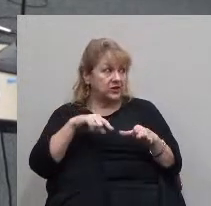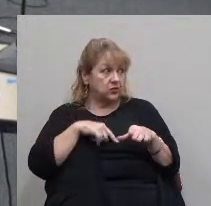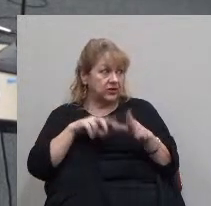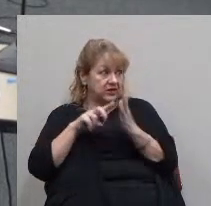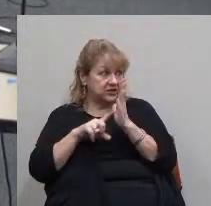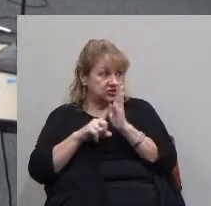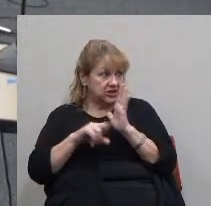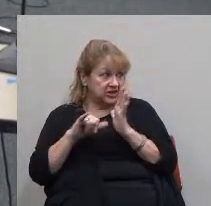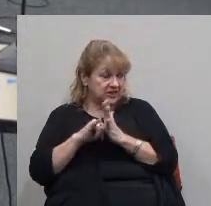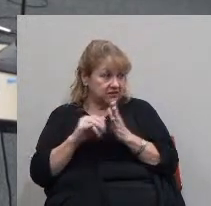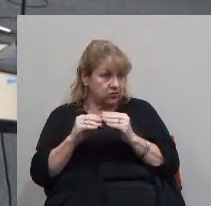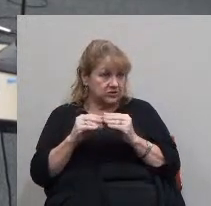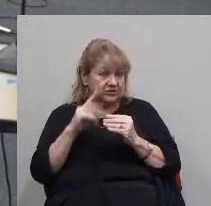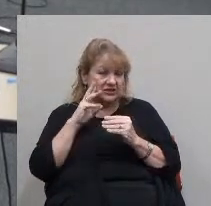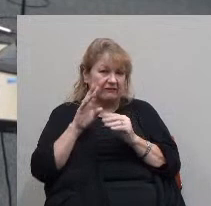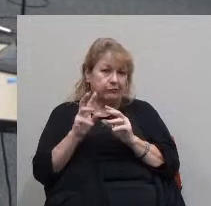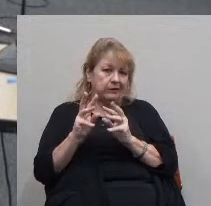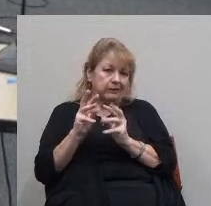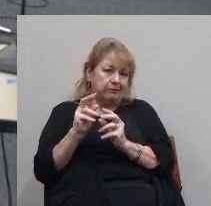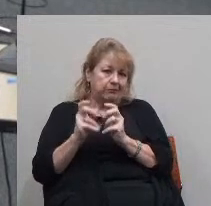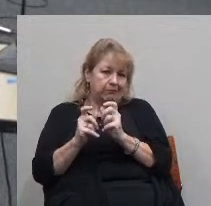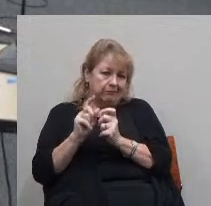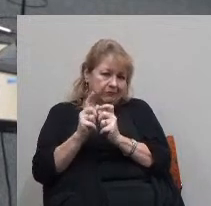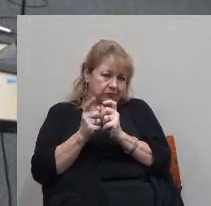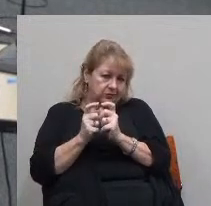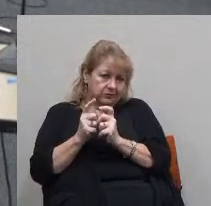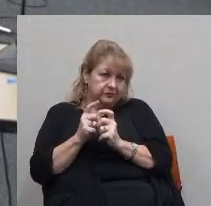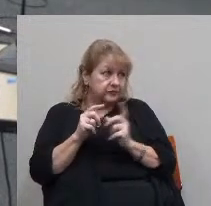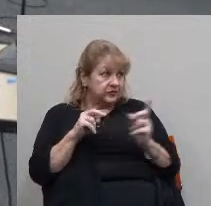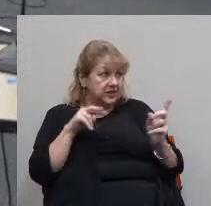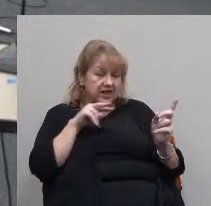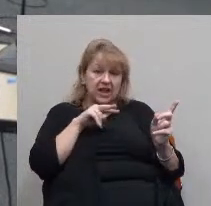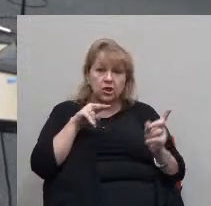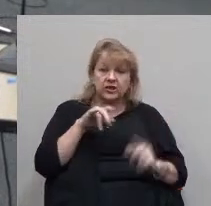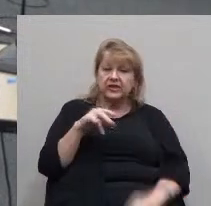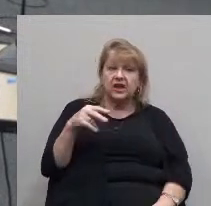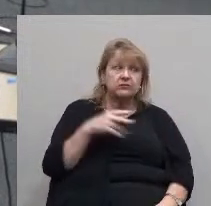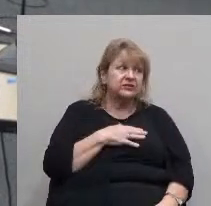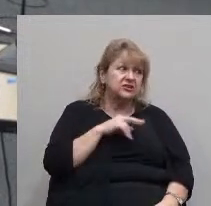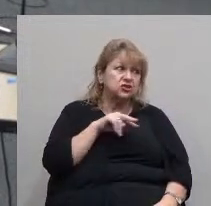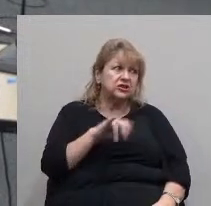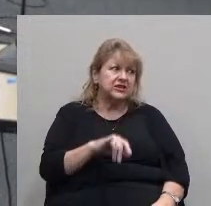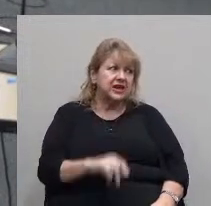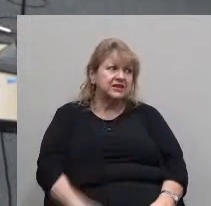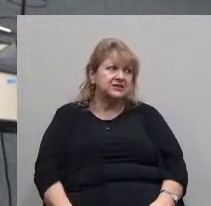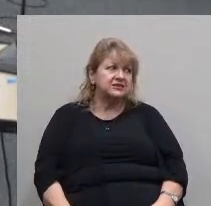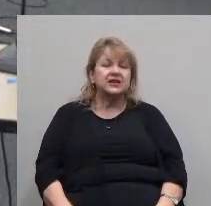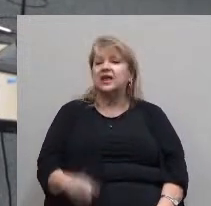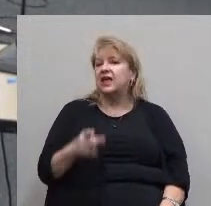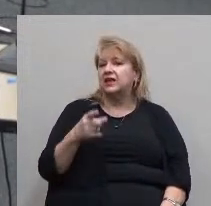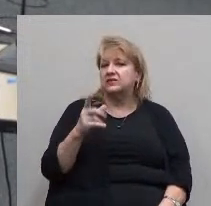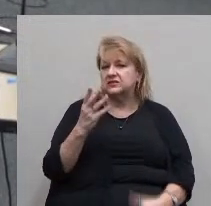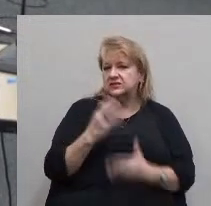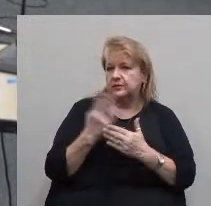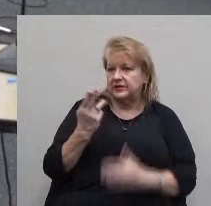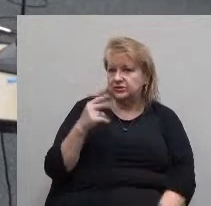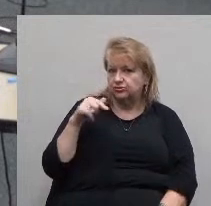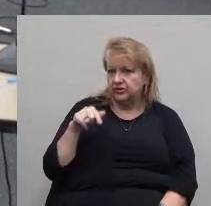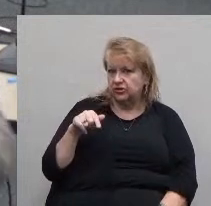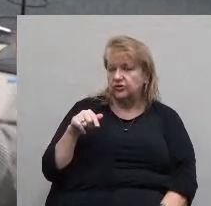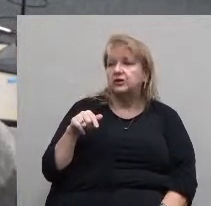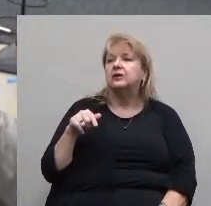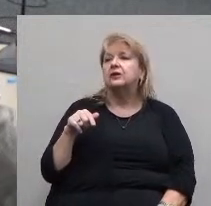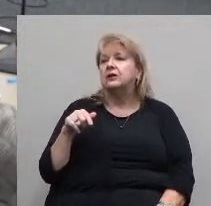more to see Yeah, how we can massage it a little, Yeah, let me look at that. would you? Yeah, I'll go look at that. And just for some history